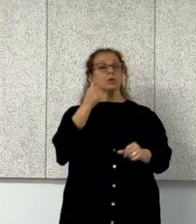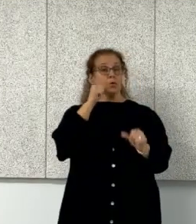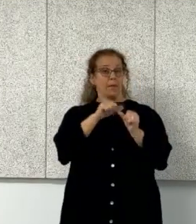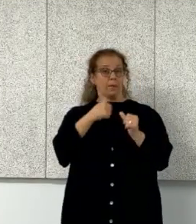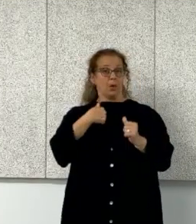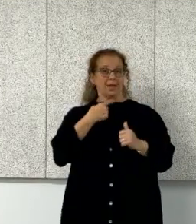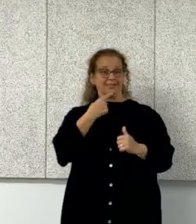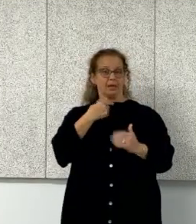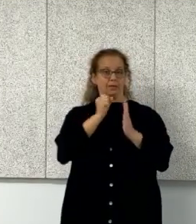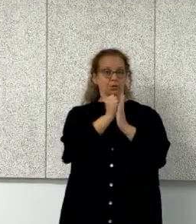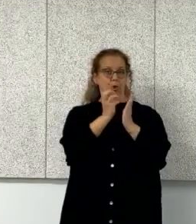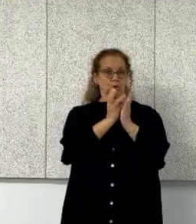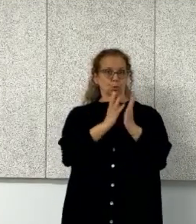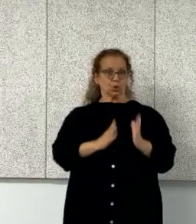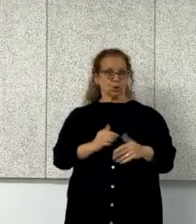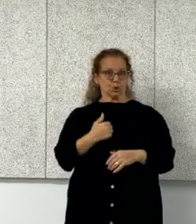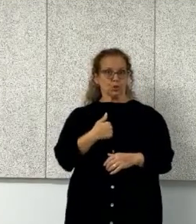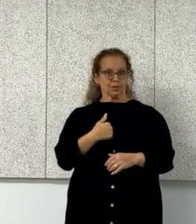while I was in the middle of my